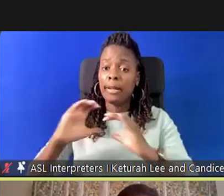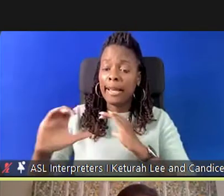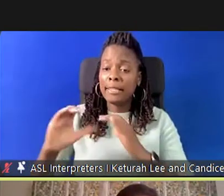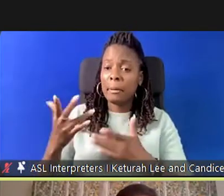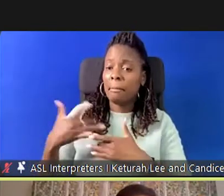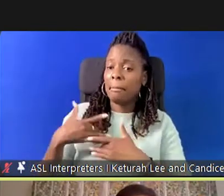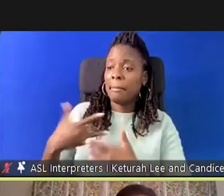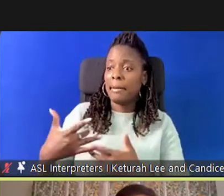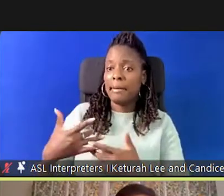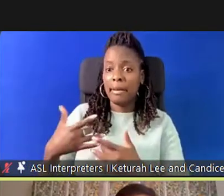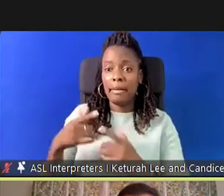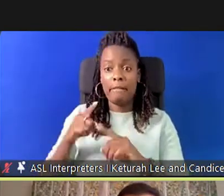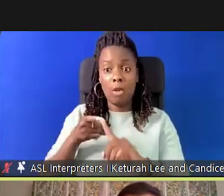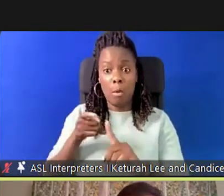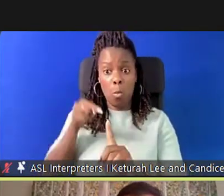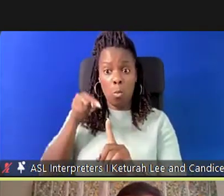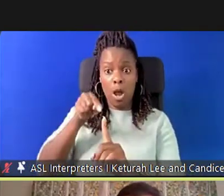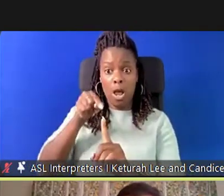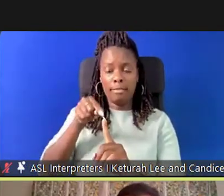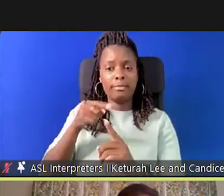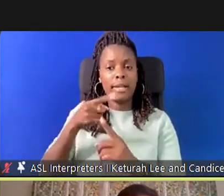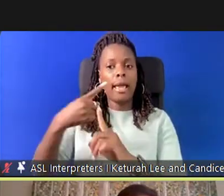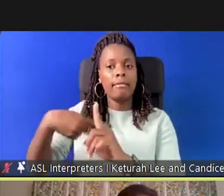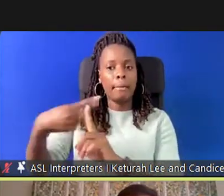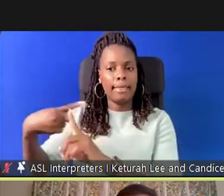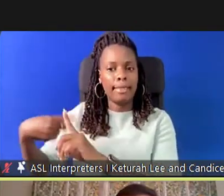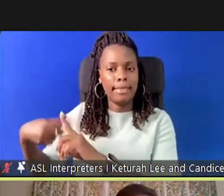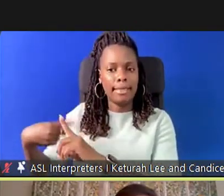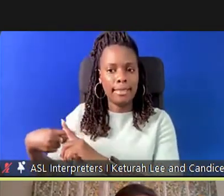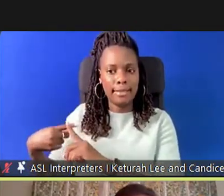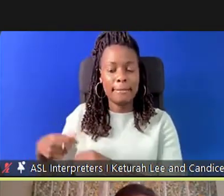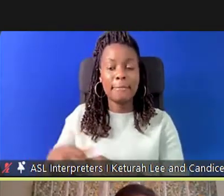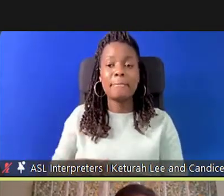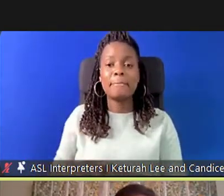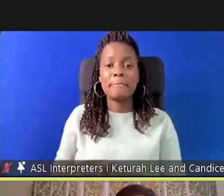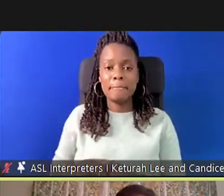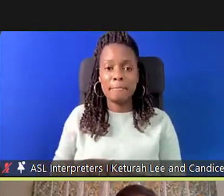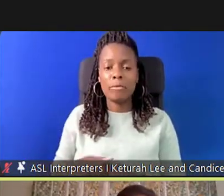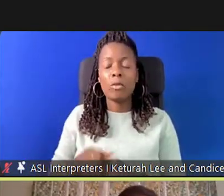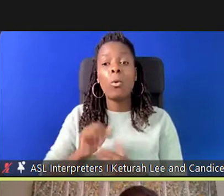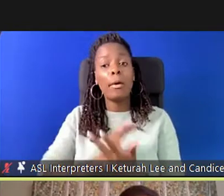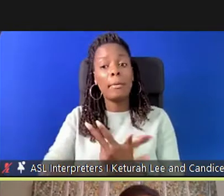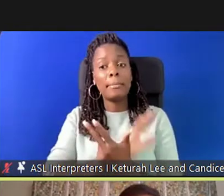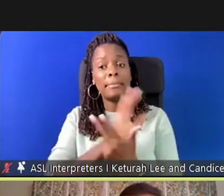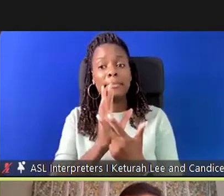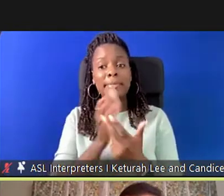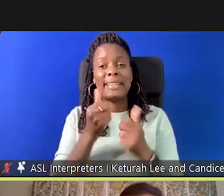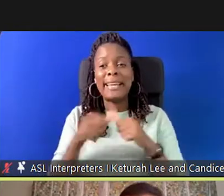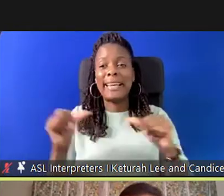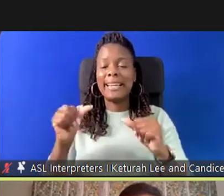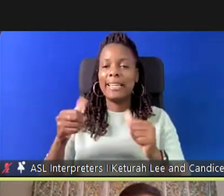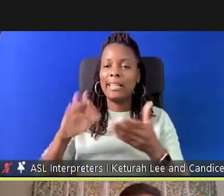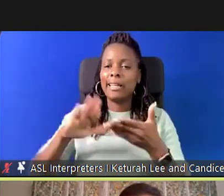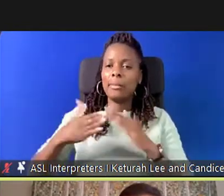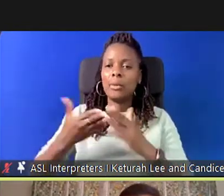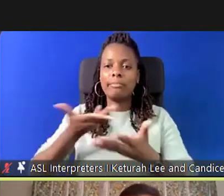one source, at least monthly, and any community engagement in the last year of life.